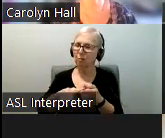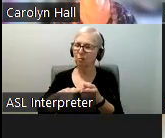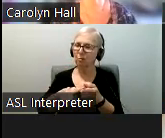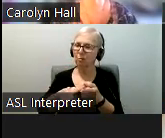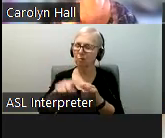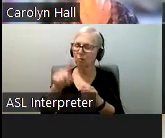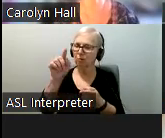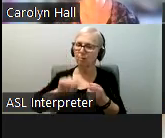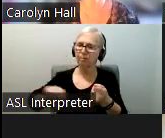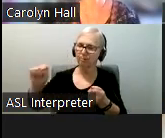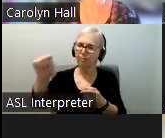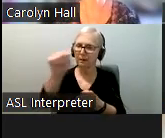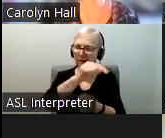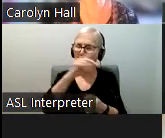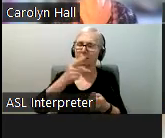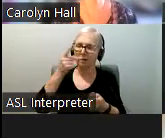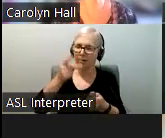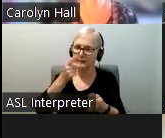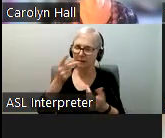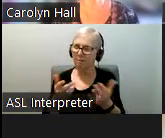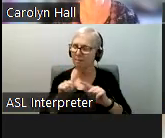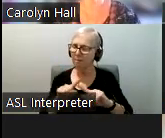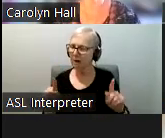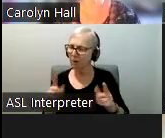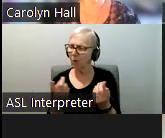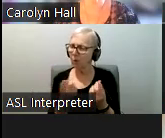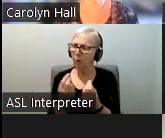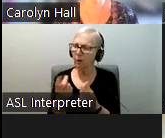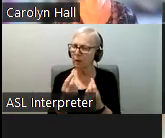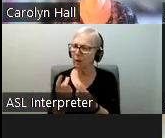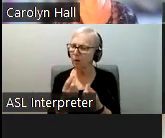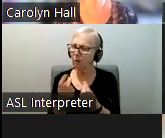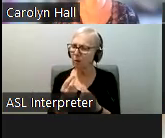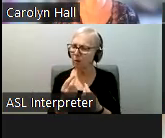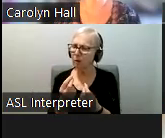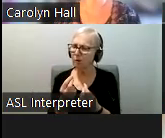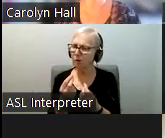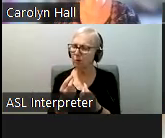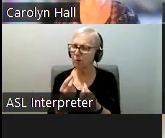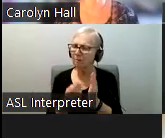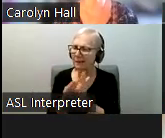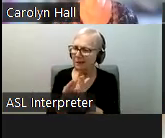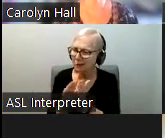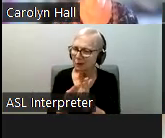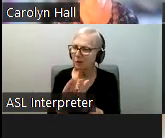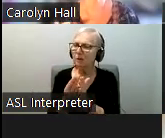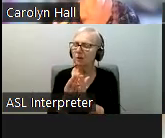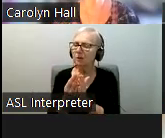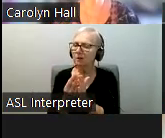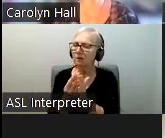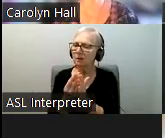society, or out in public. But what do you do to screen or to make sure that